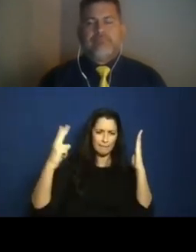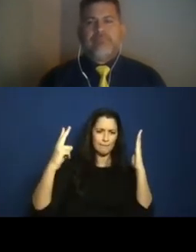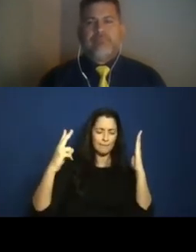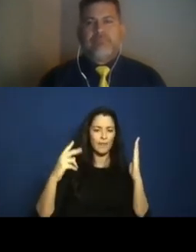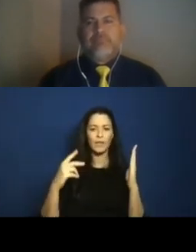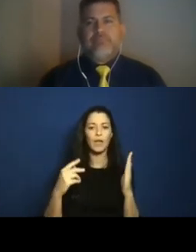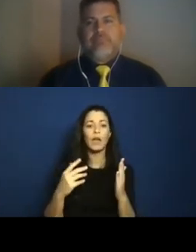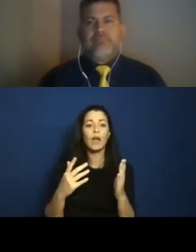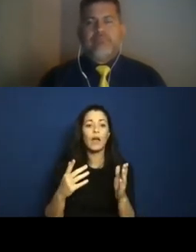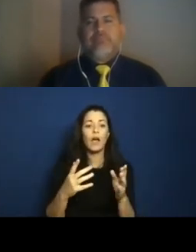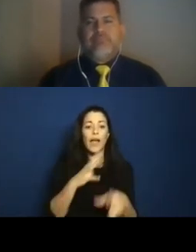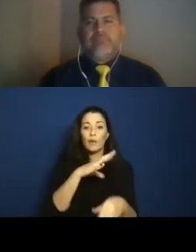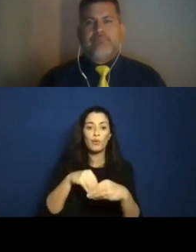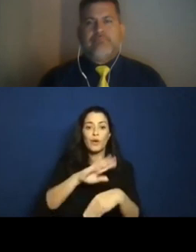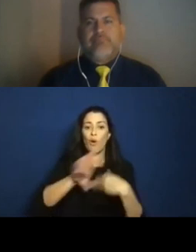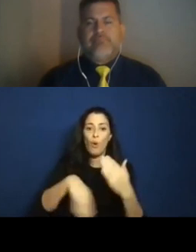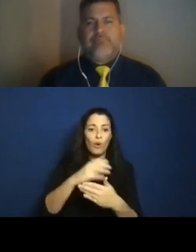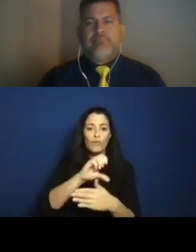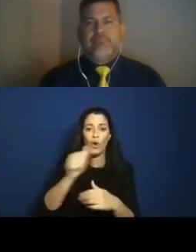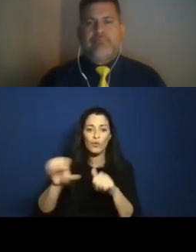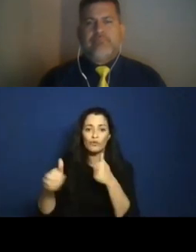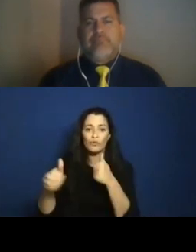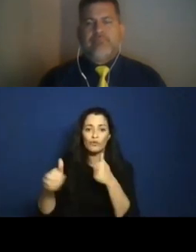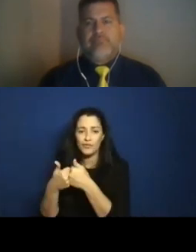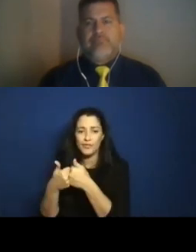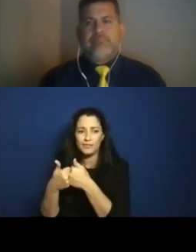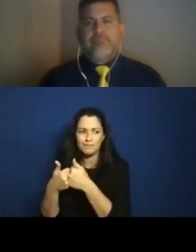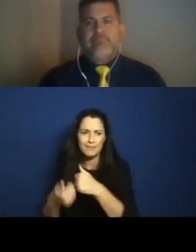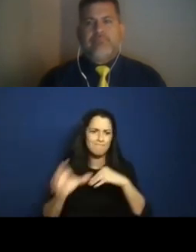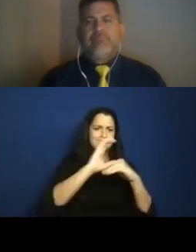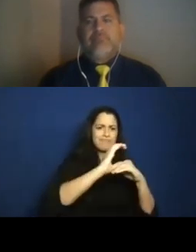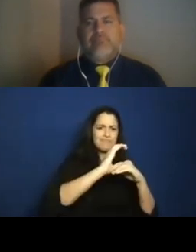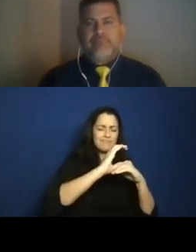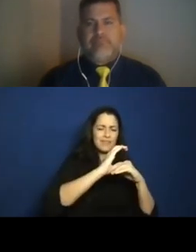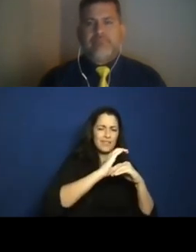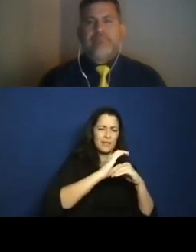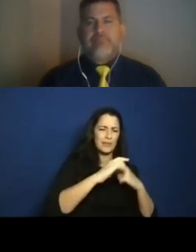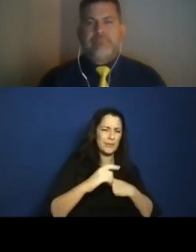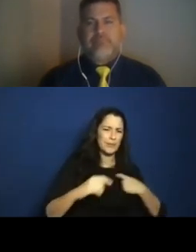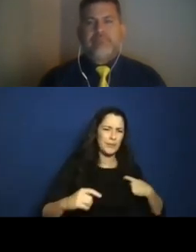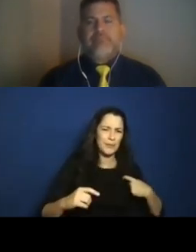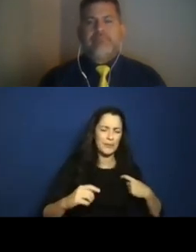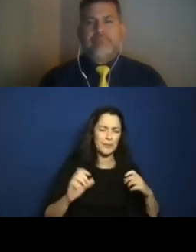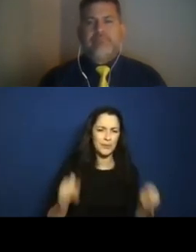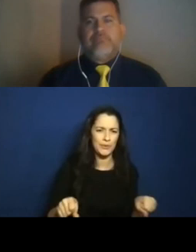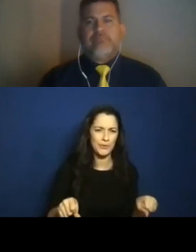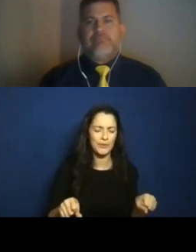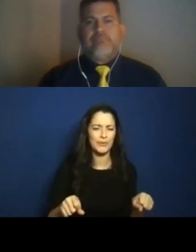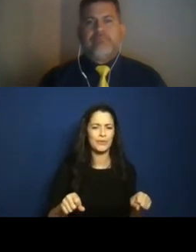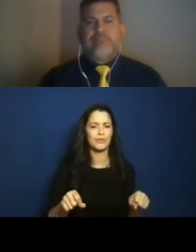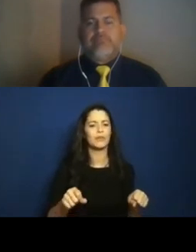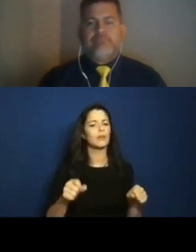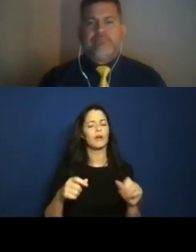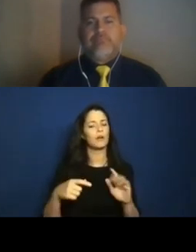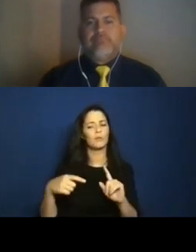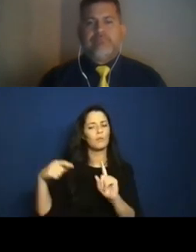humanity have to deal with, that challenge in and of itself cuts deep. And I think the most important thing that we want people to know that,